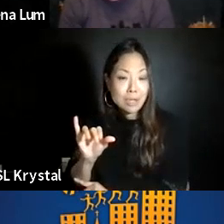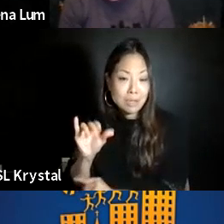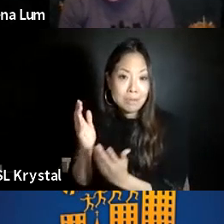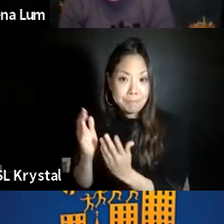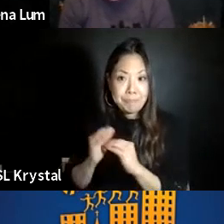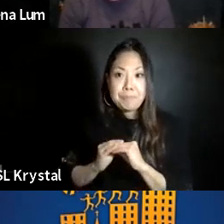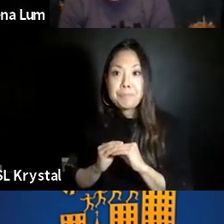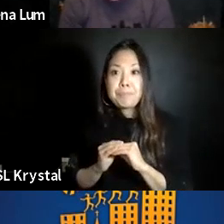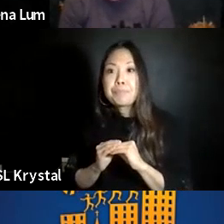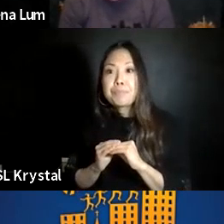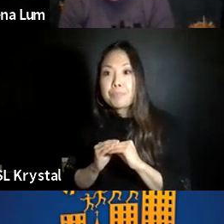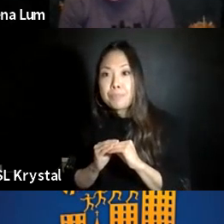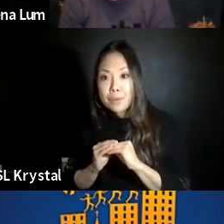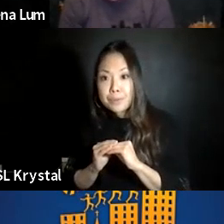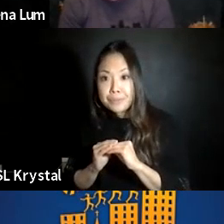I'm hearing